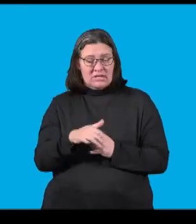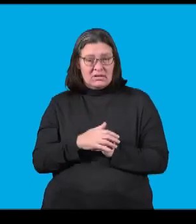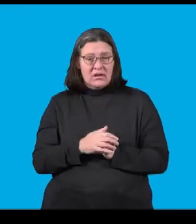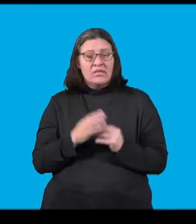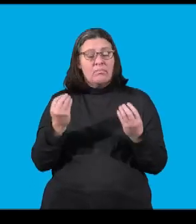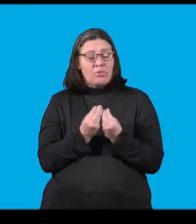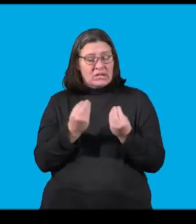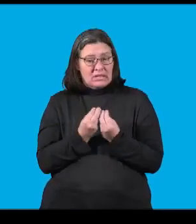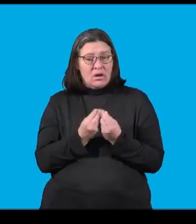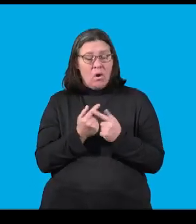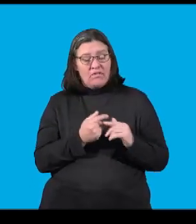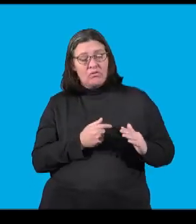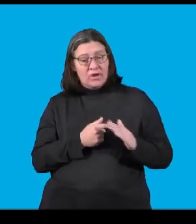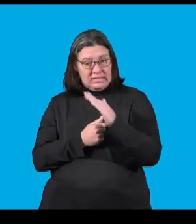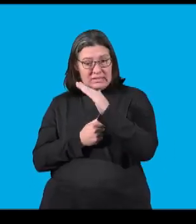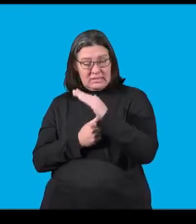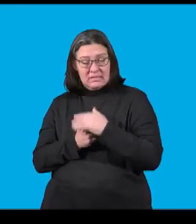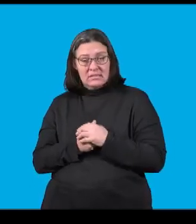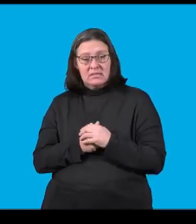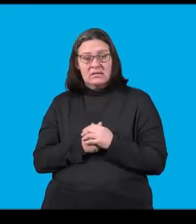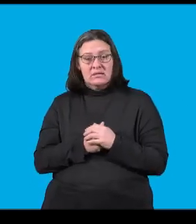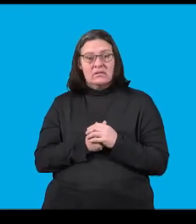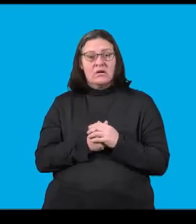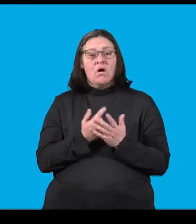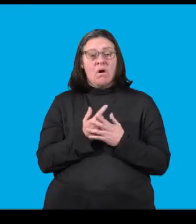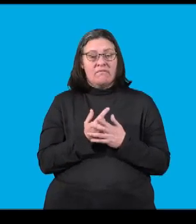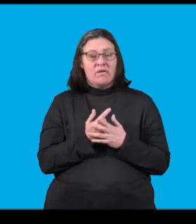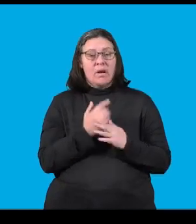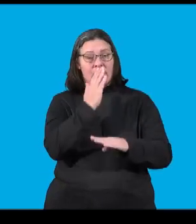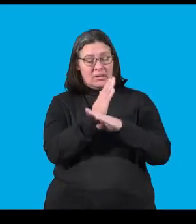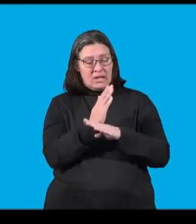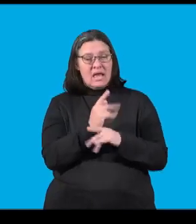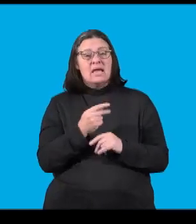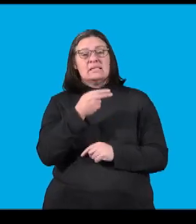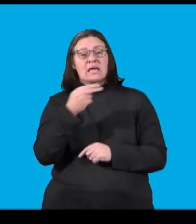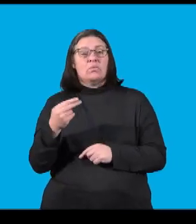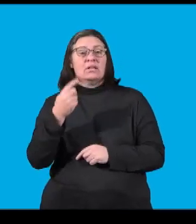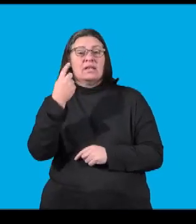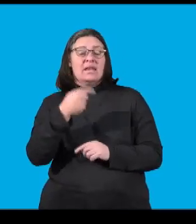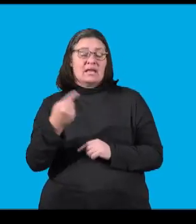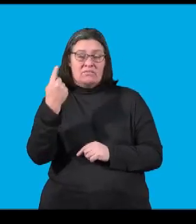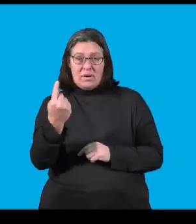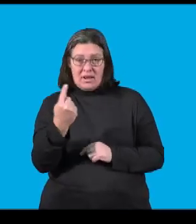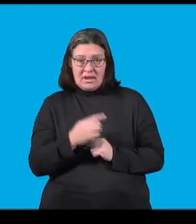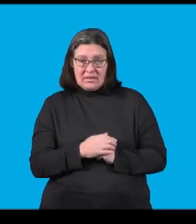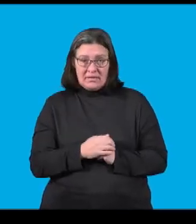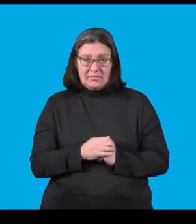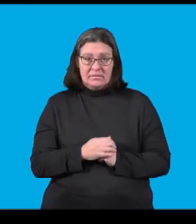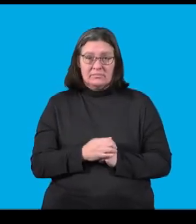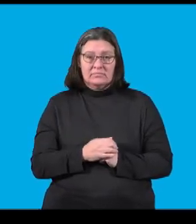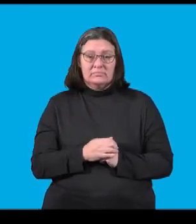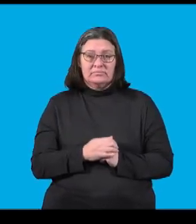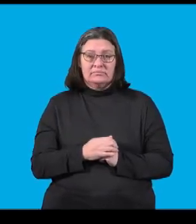analytical geometry that the product of the gradients of perpendicular lines is equal to -1.